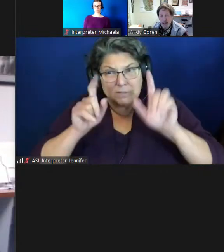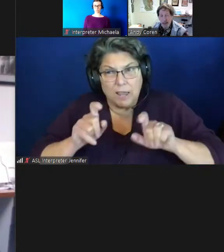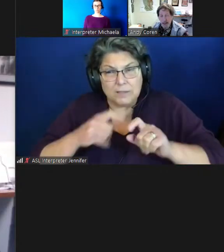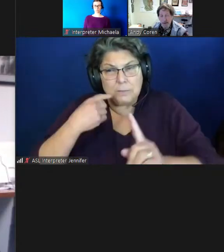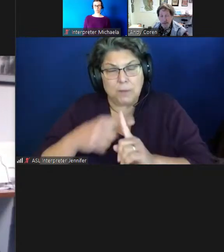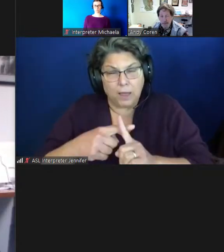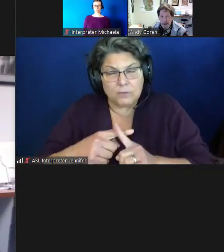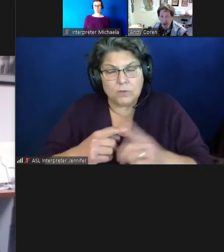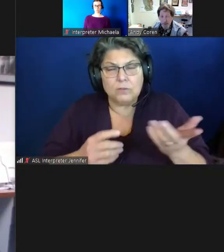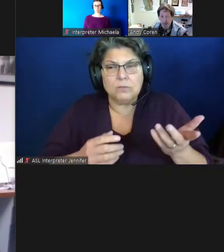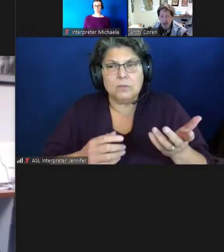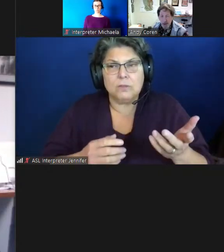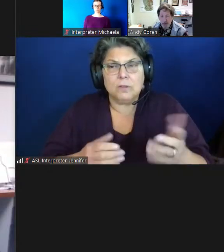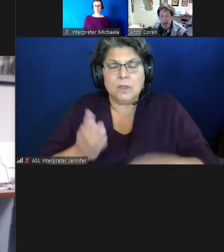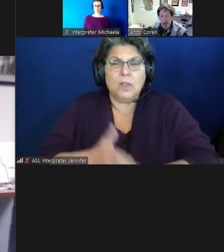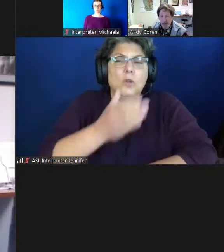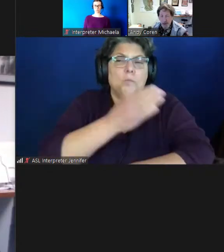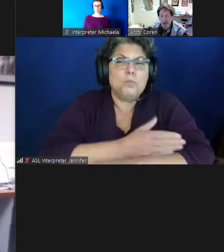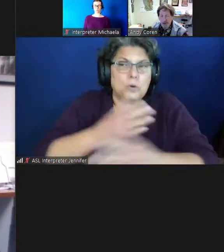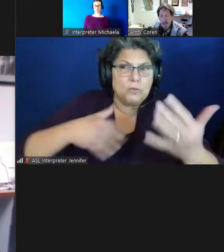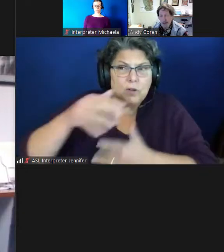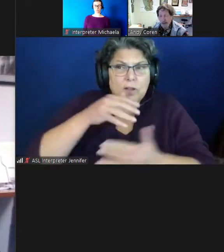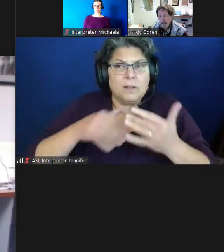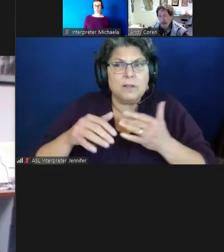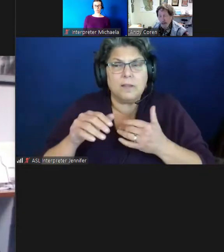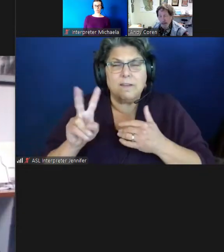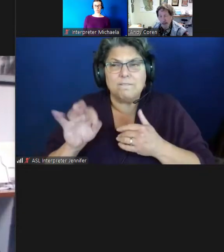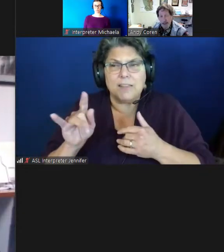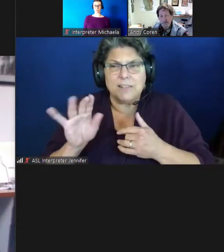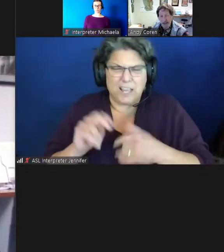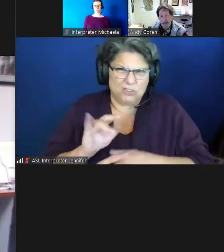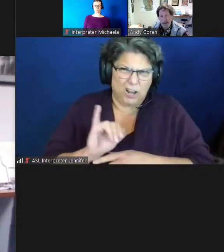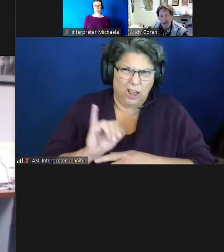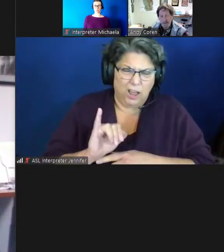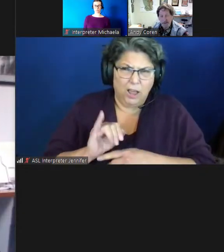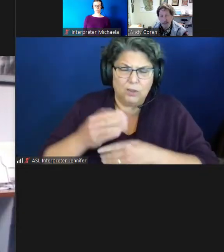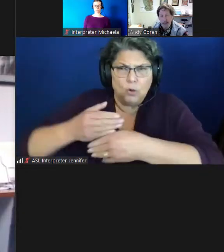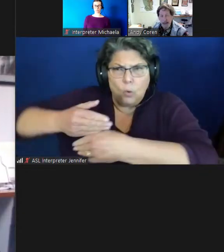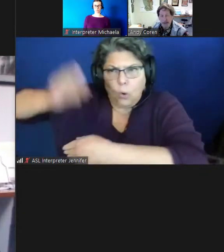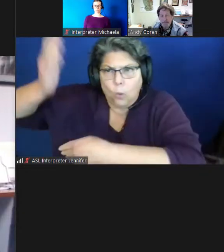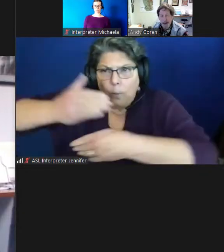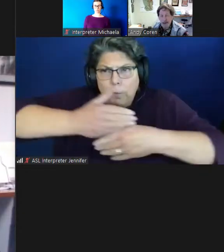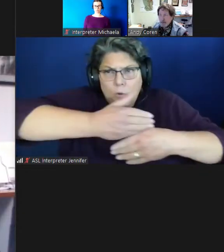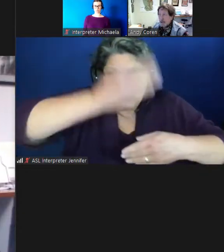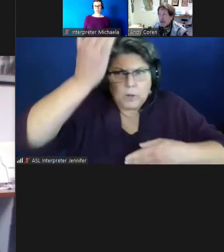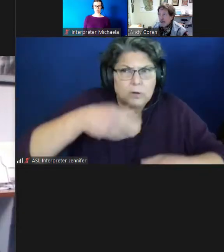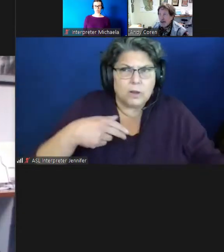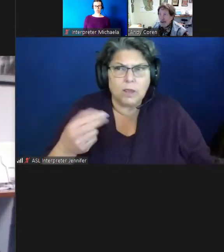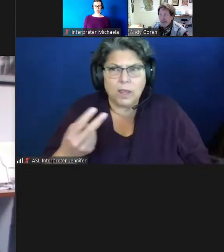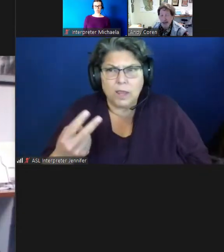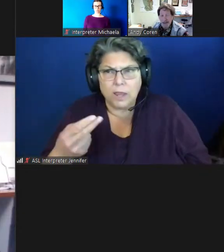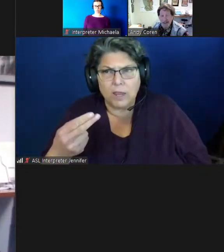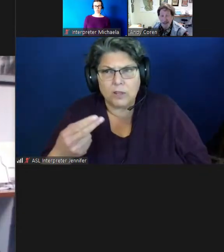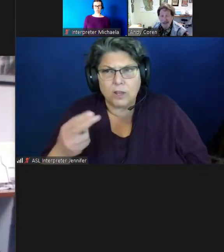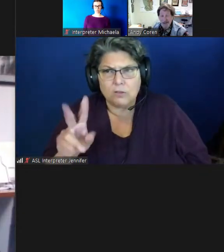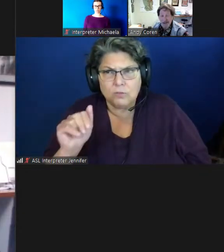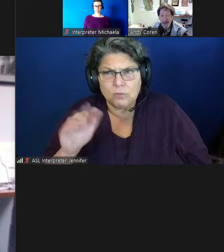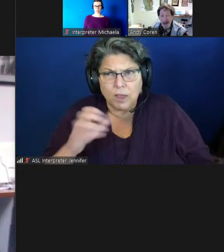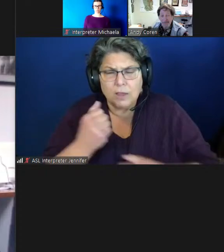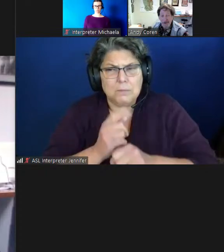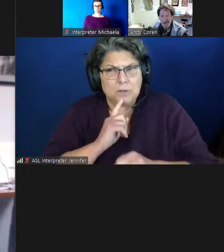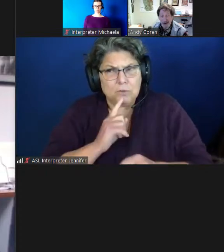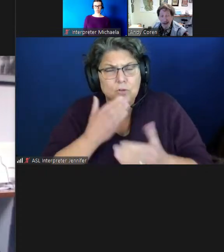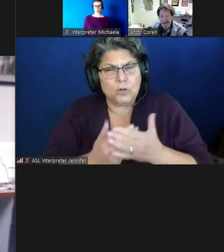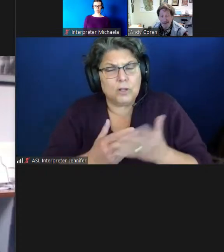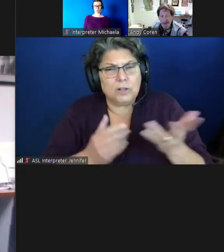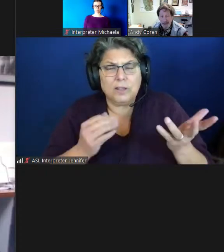institutions. That would be open windows and doors, check the HVAC systems, and if possible, on the nice days,